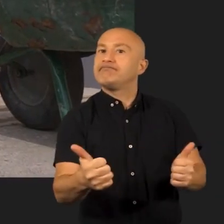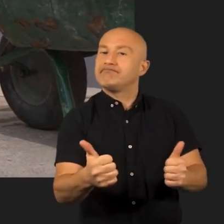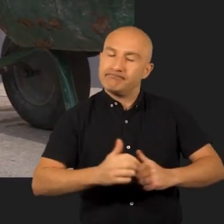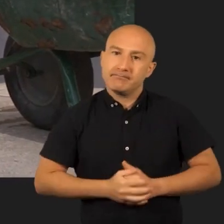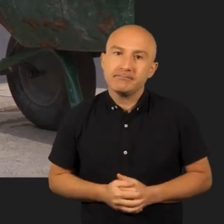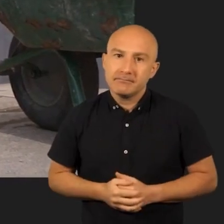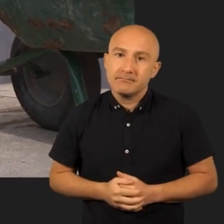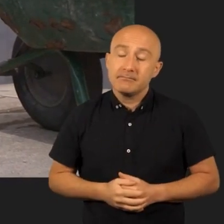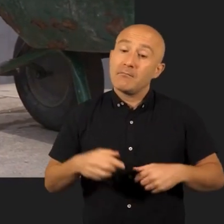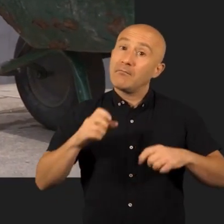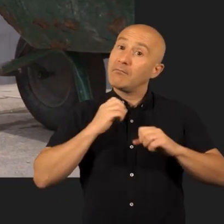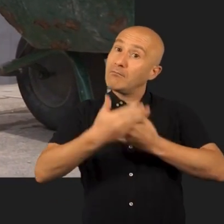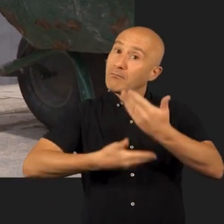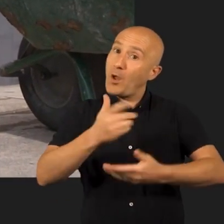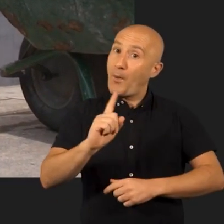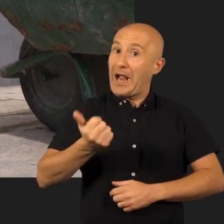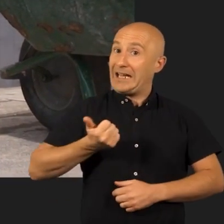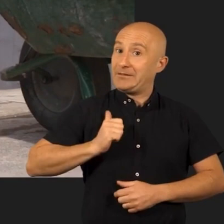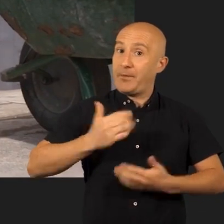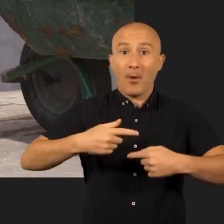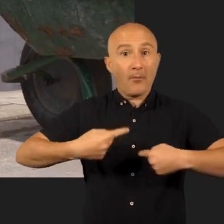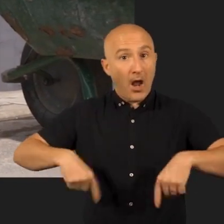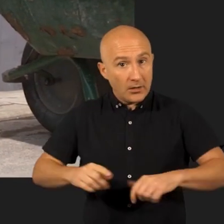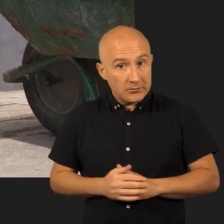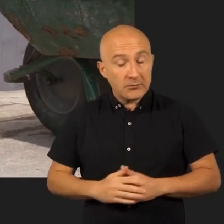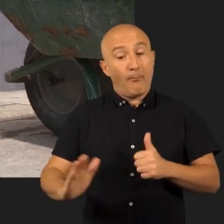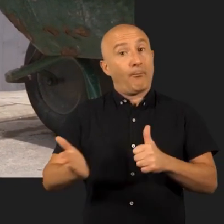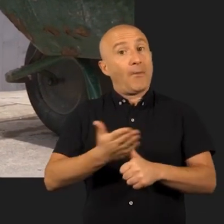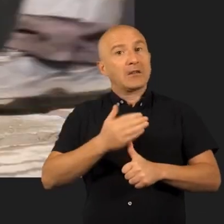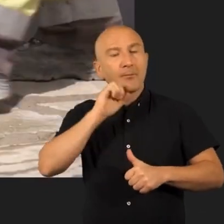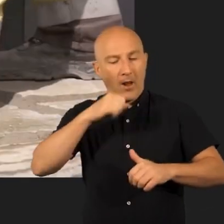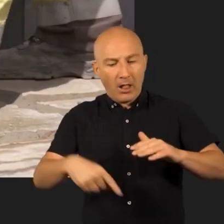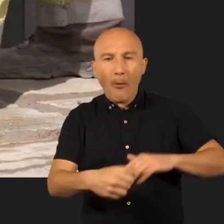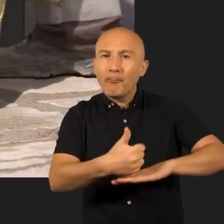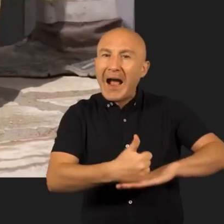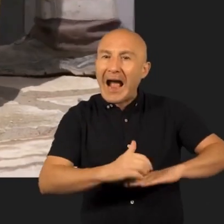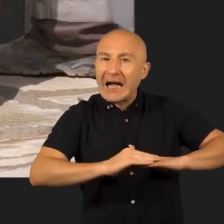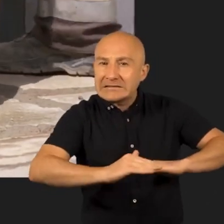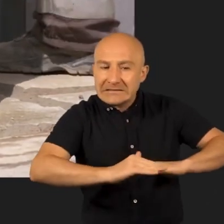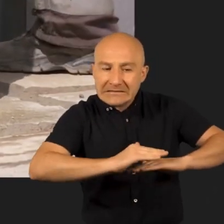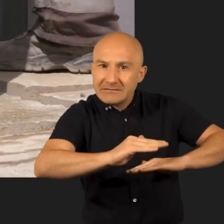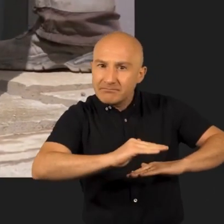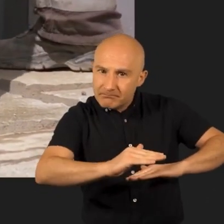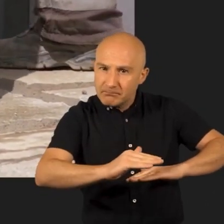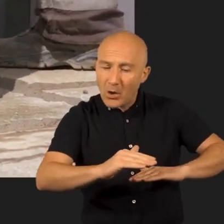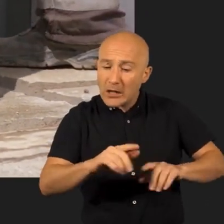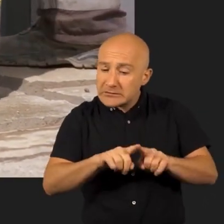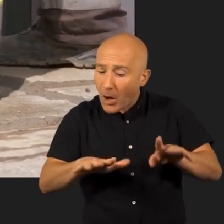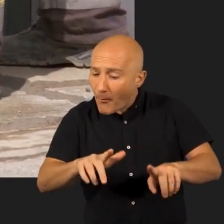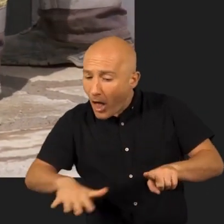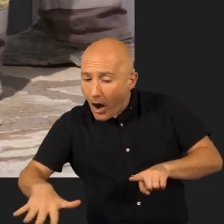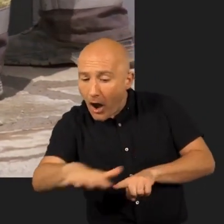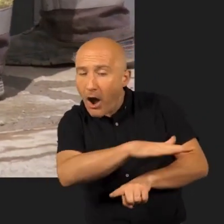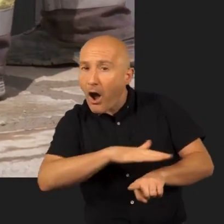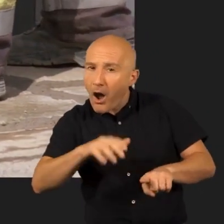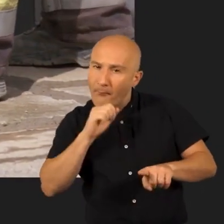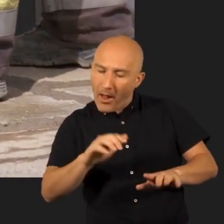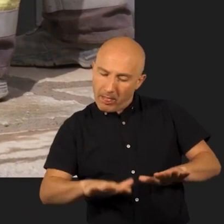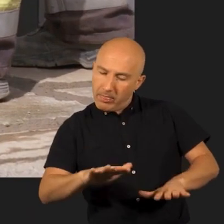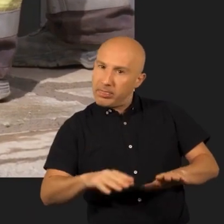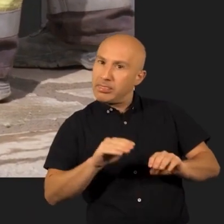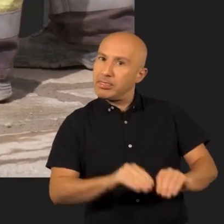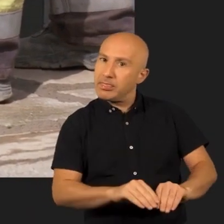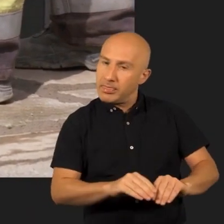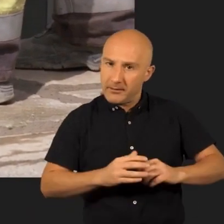and make it good. Here's what you can expect from us. First, the team will lay base layers for the new surface course, using